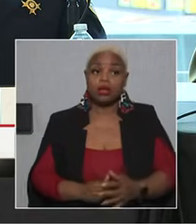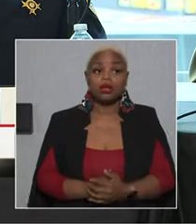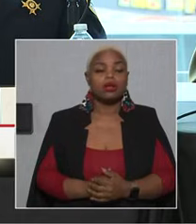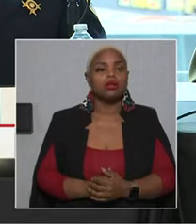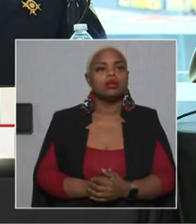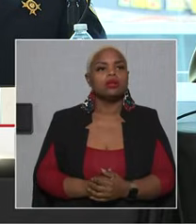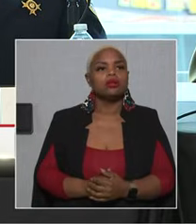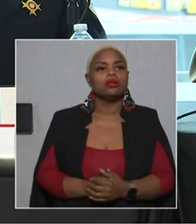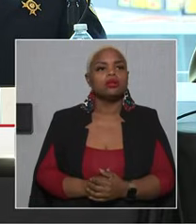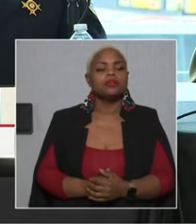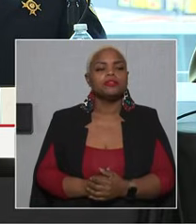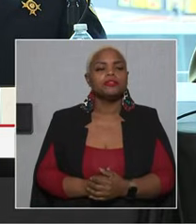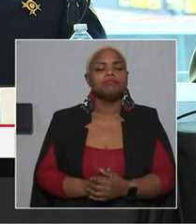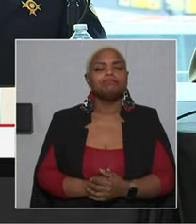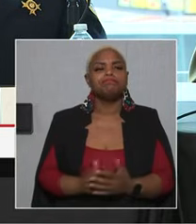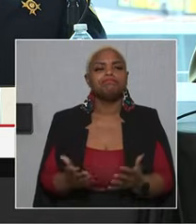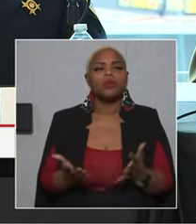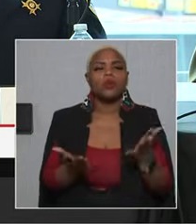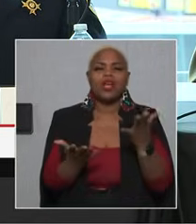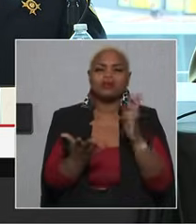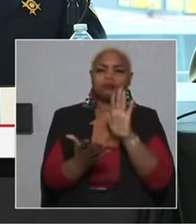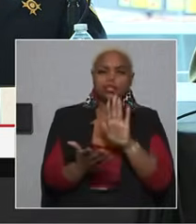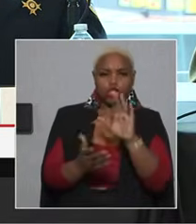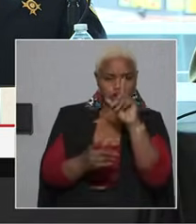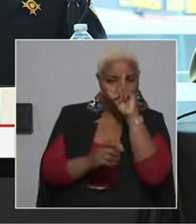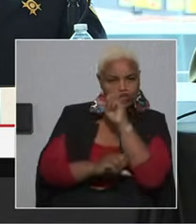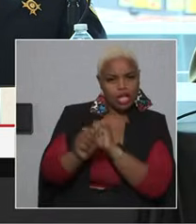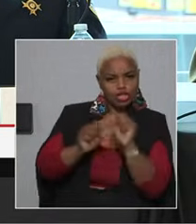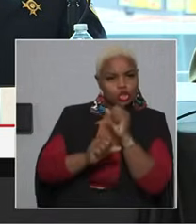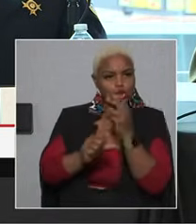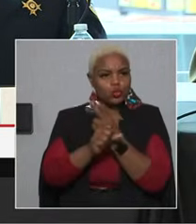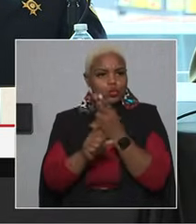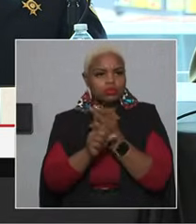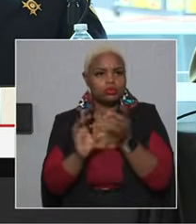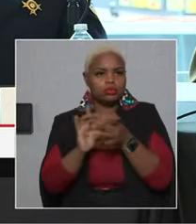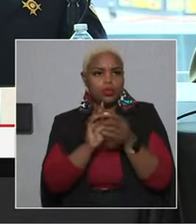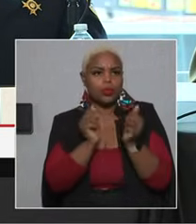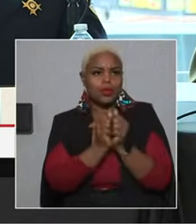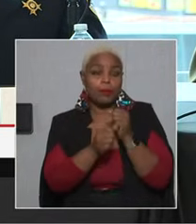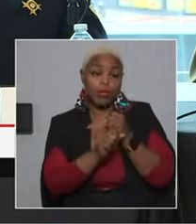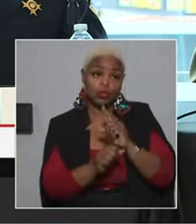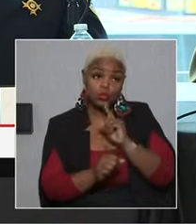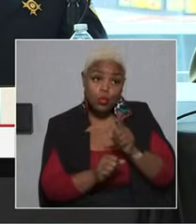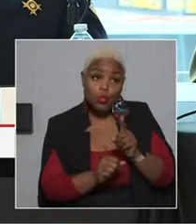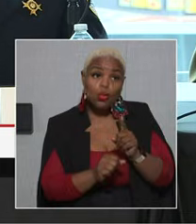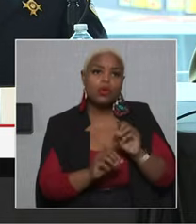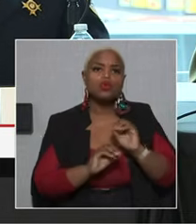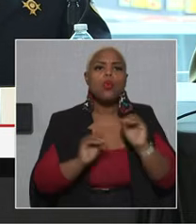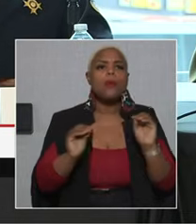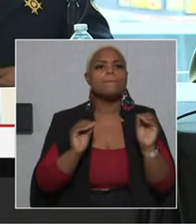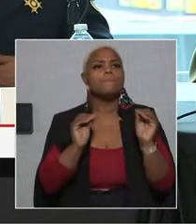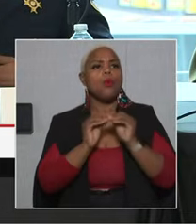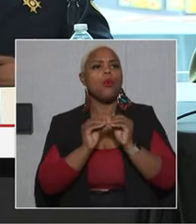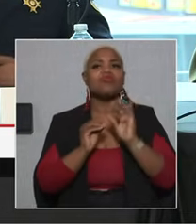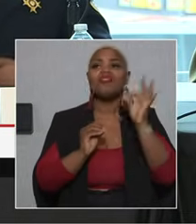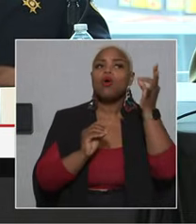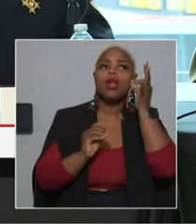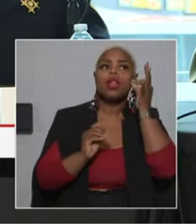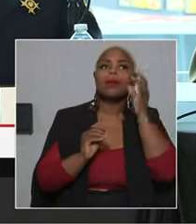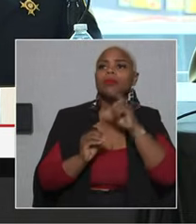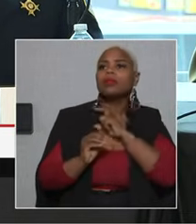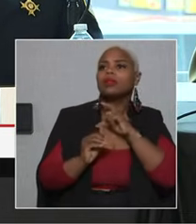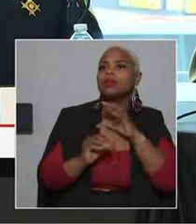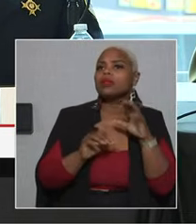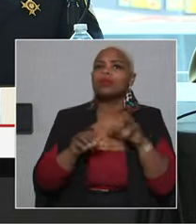what latitude or what strategy are you going to employ just to ensure that there are no more warrantless arrests on the part